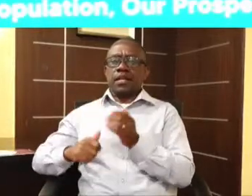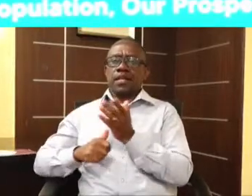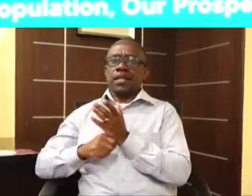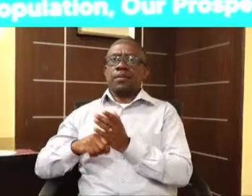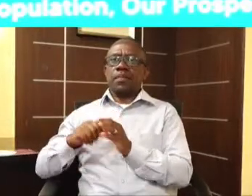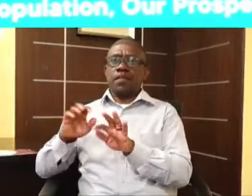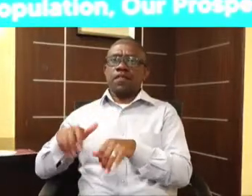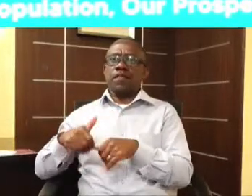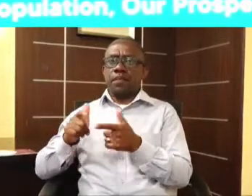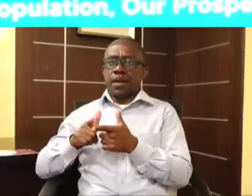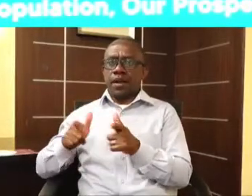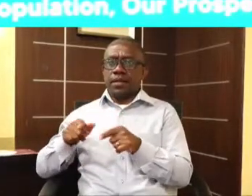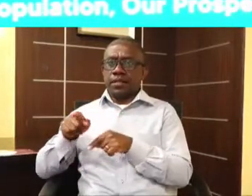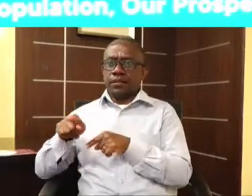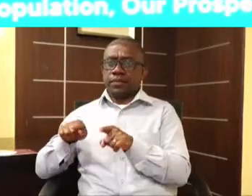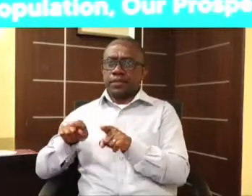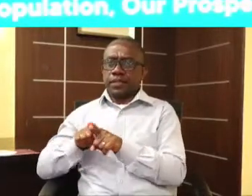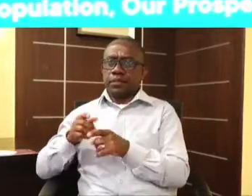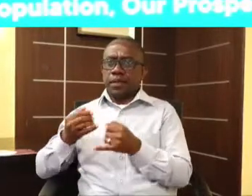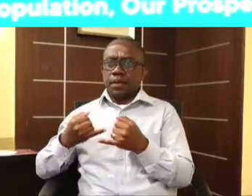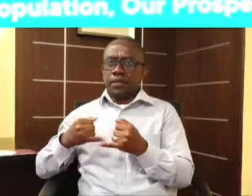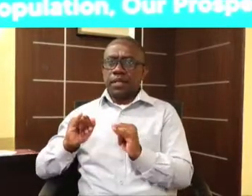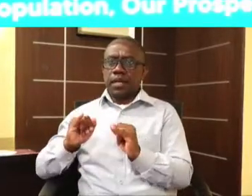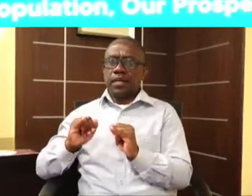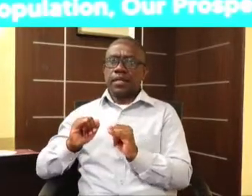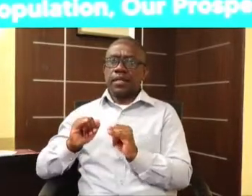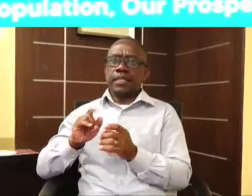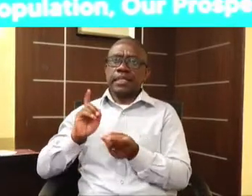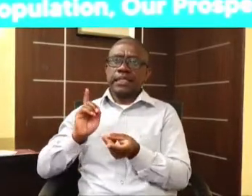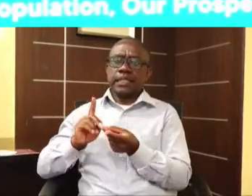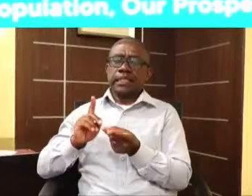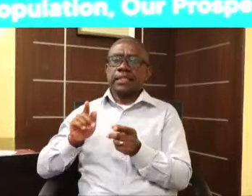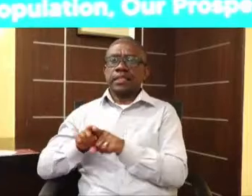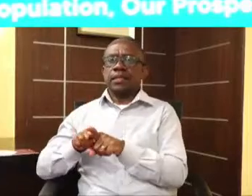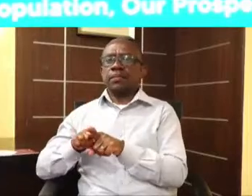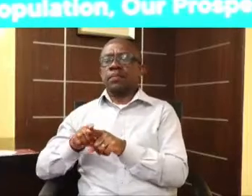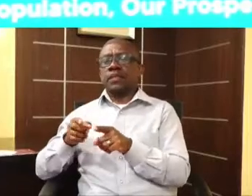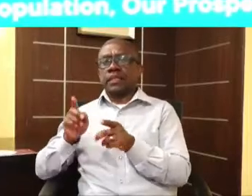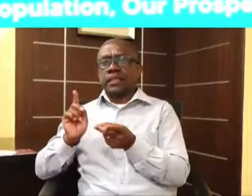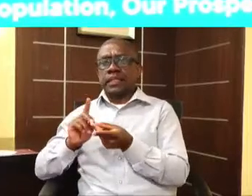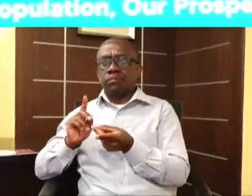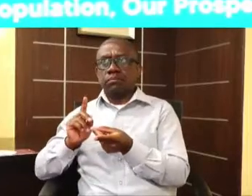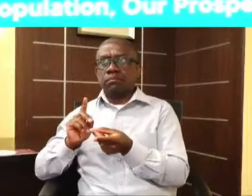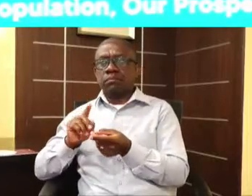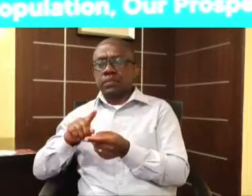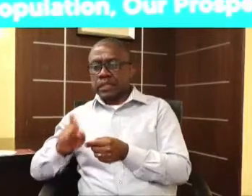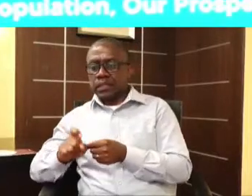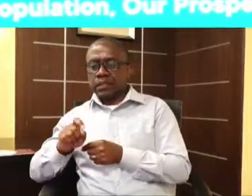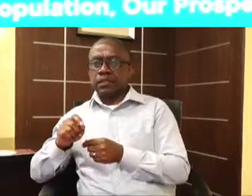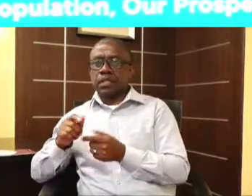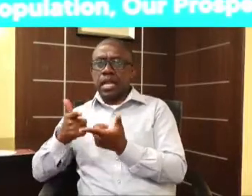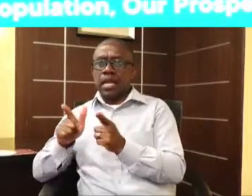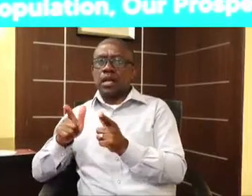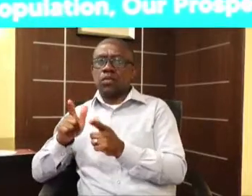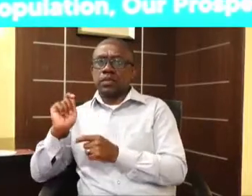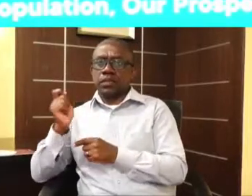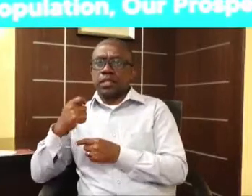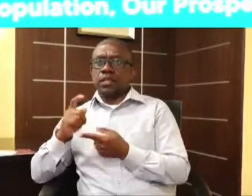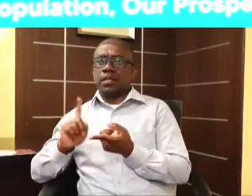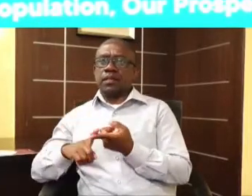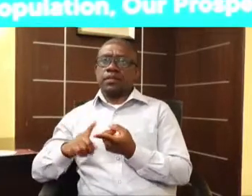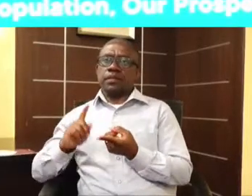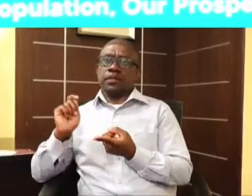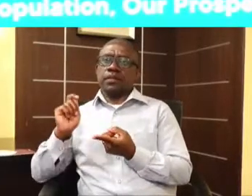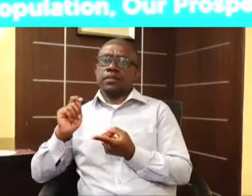they are prioritizing testing major languages in Kenya. One, Kiswahili;